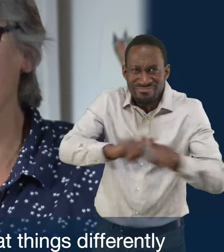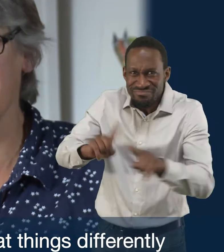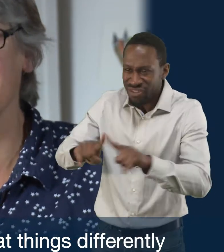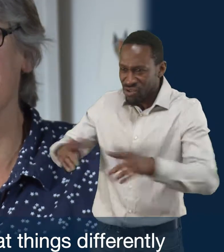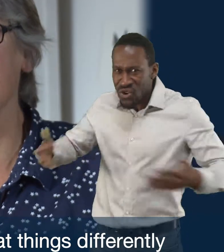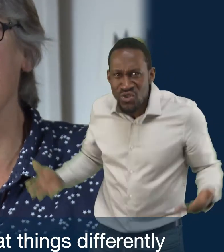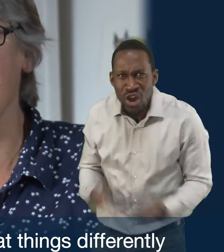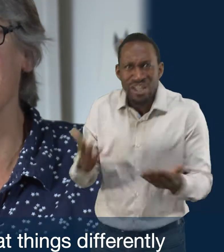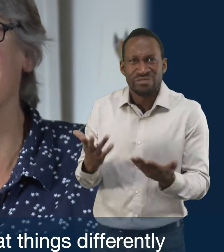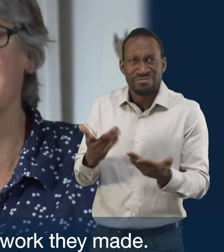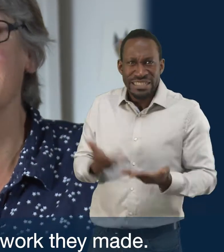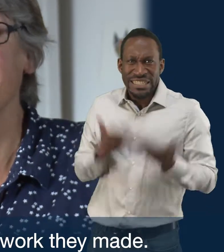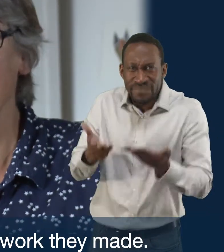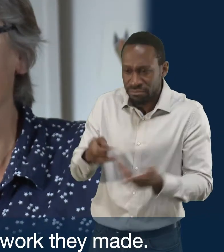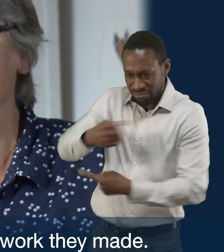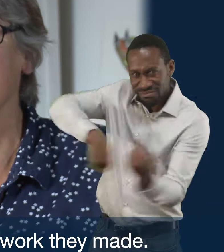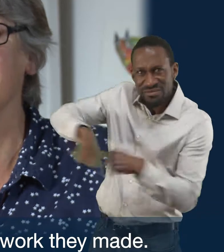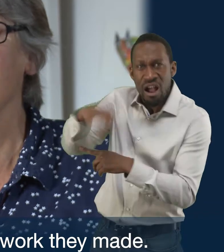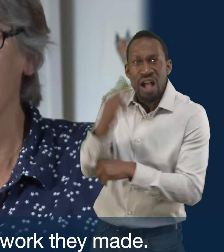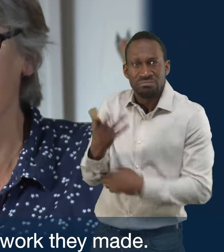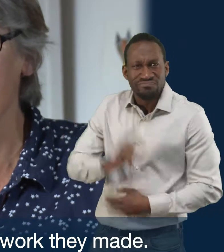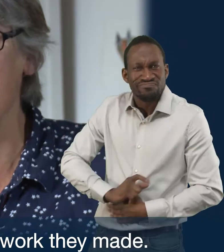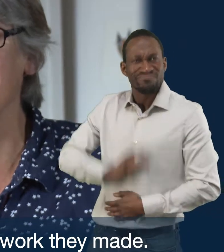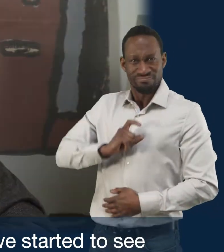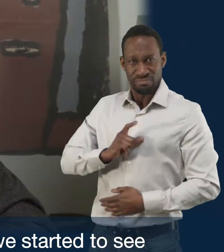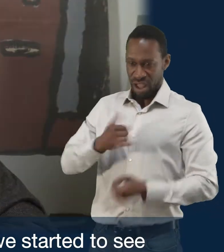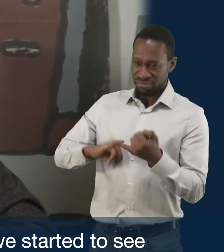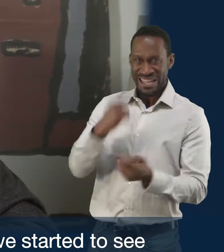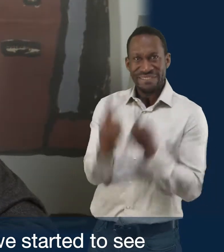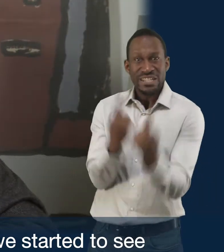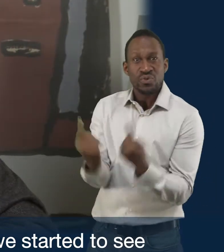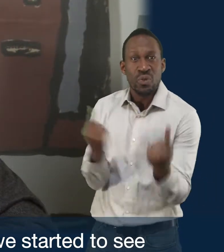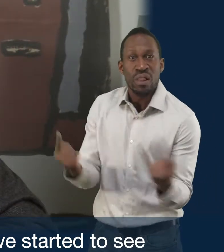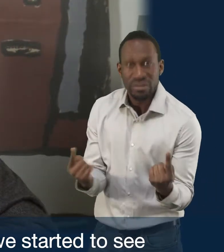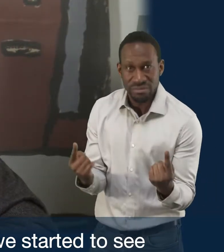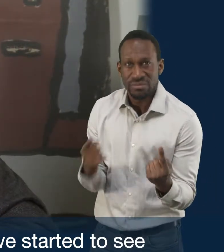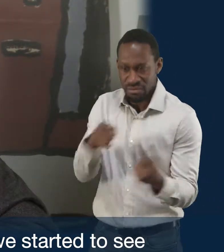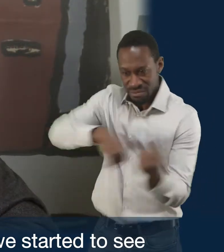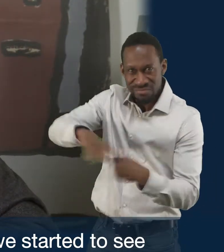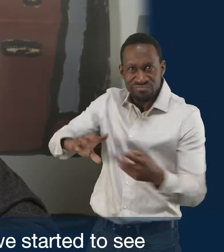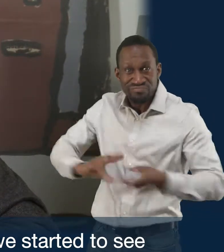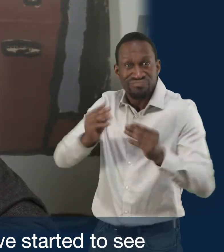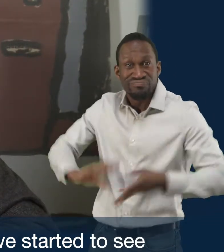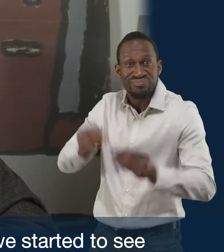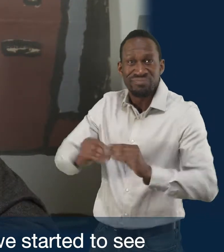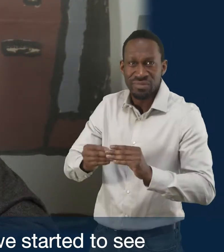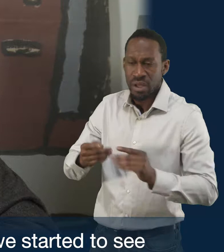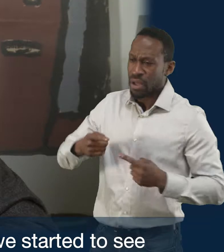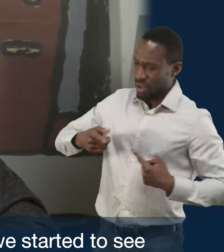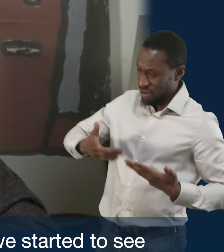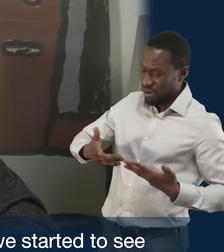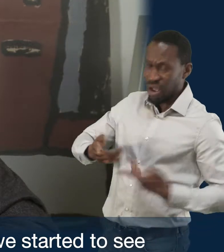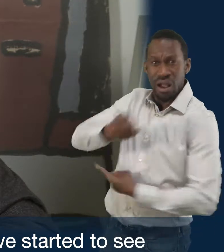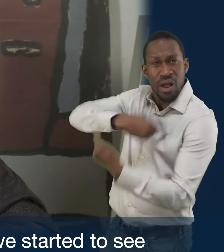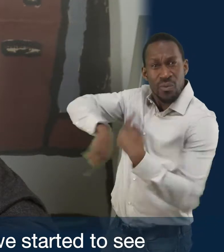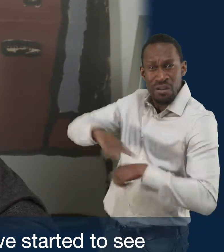gave confidence to the artists as individual artists and the work they made. We learnt a lot from Mike. We